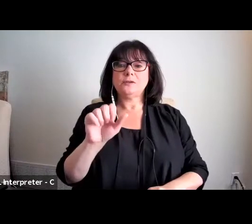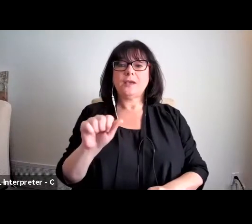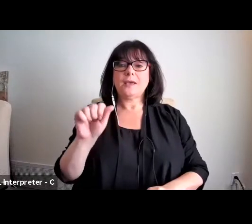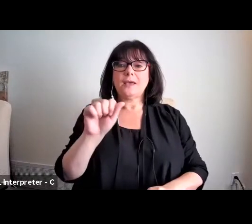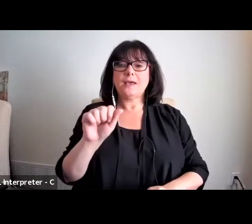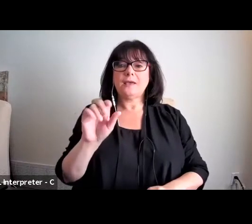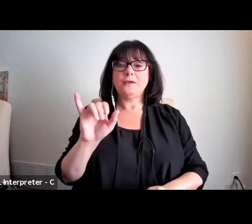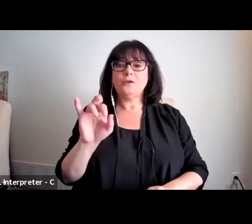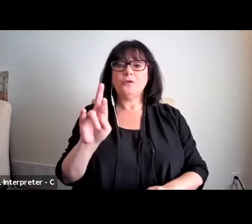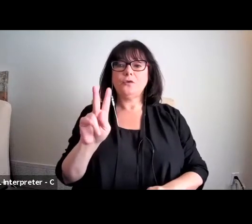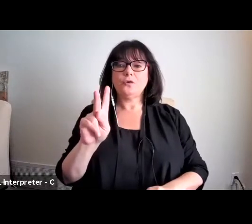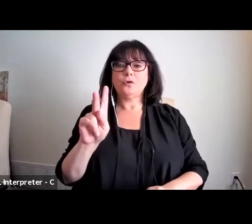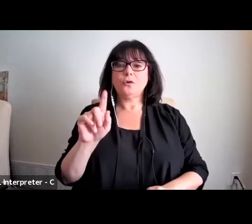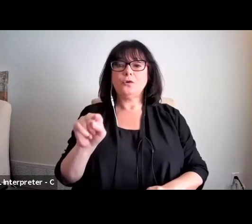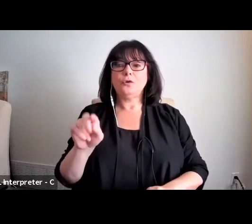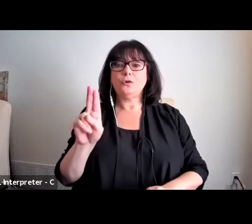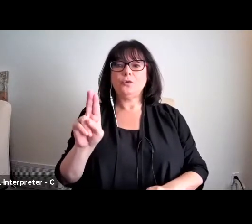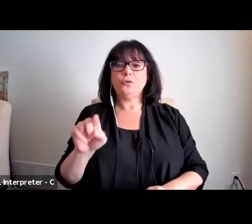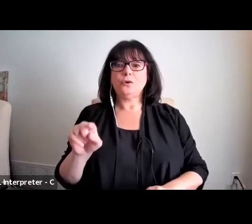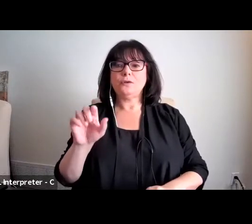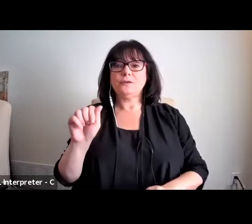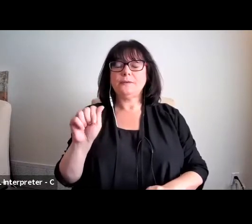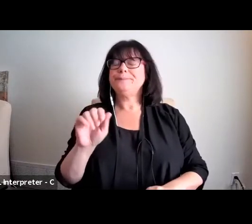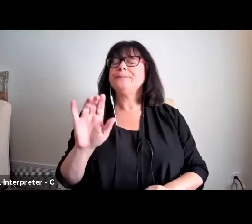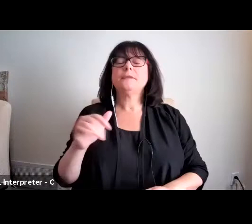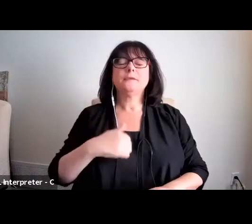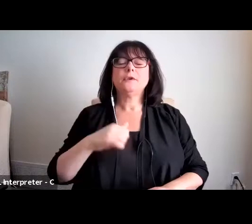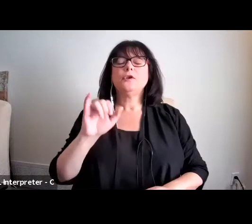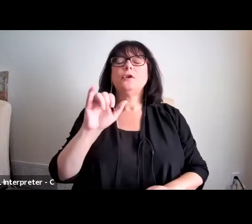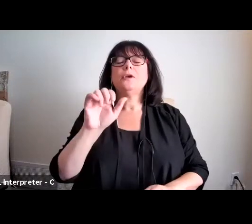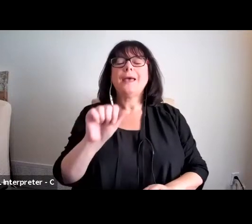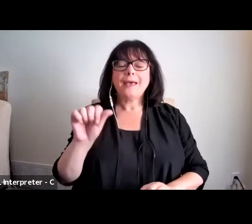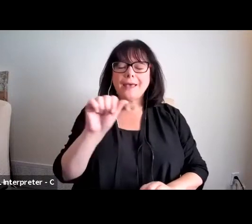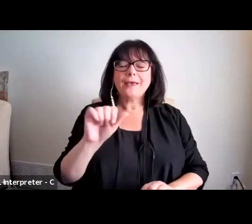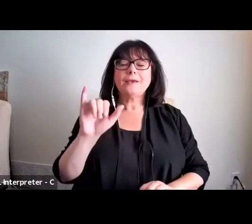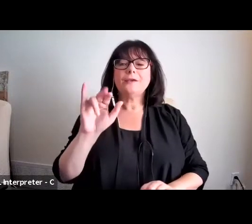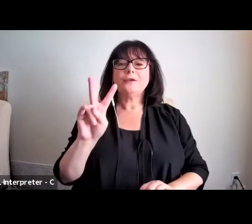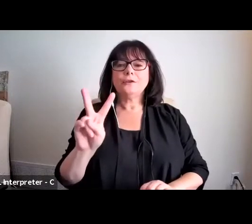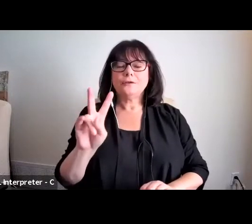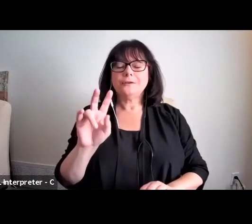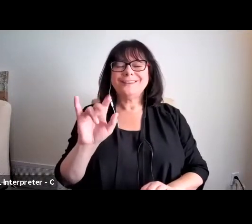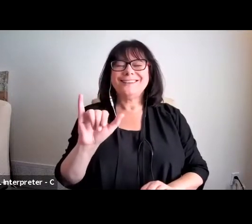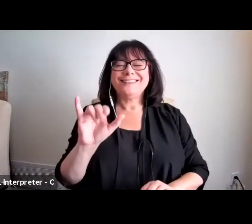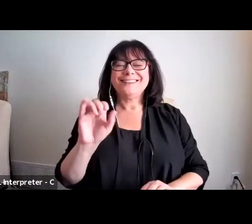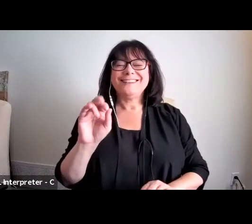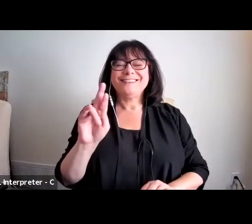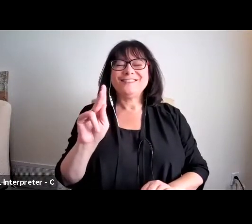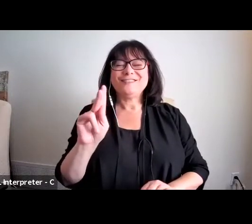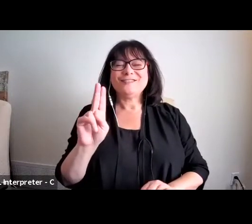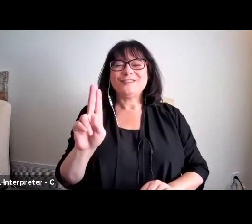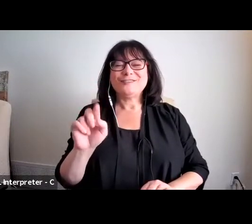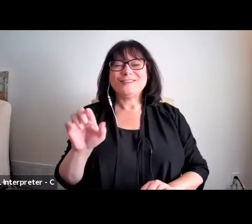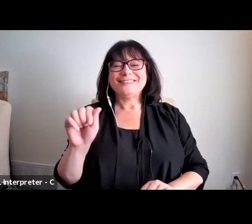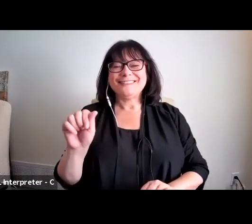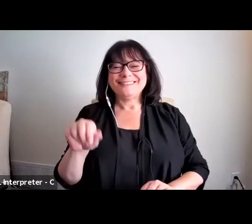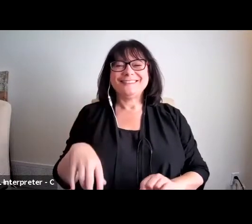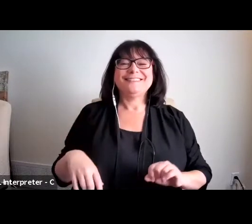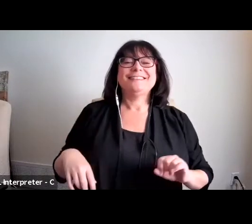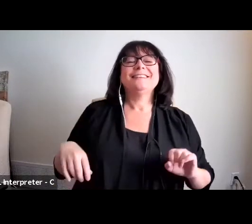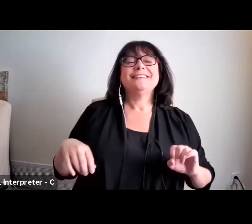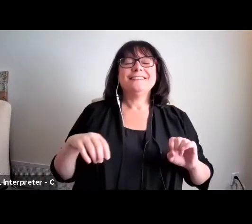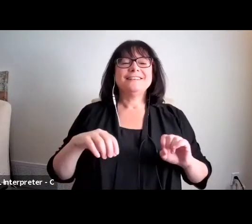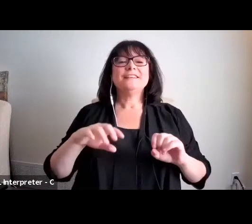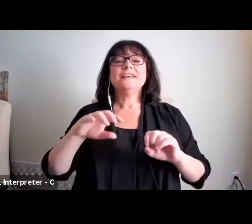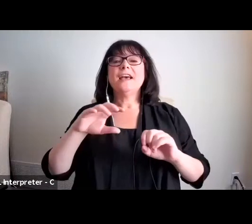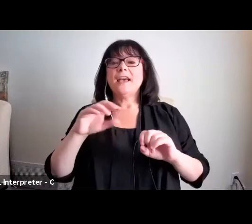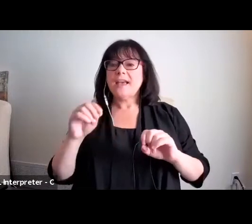conversations@yorku.ca. And as we go along here, folks who are submitting questions in the Q&A, some of you may be asked to ask a